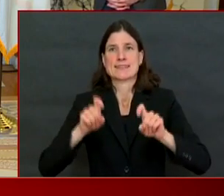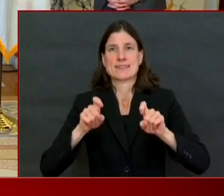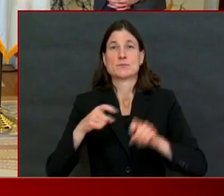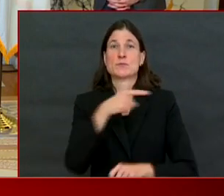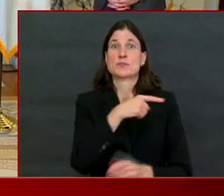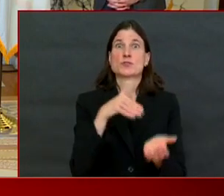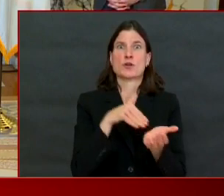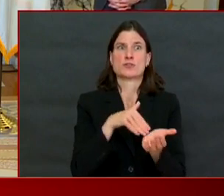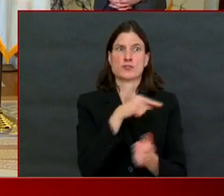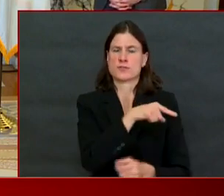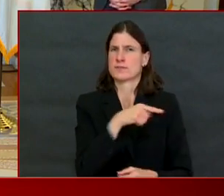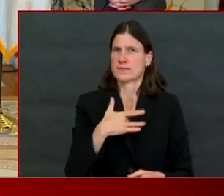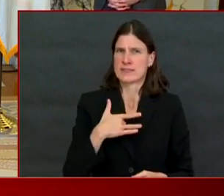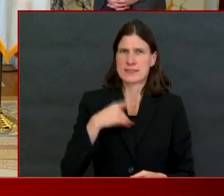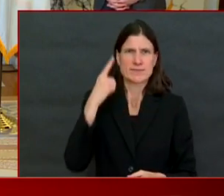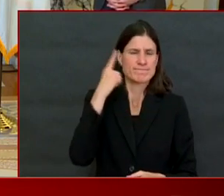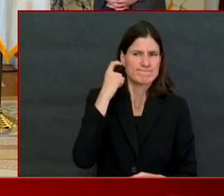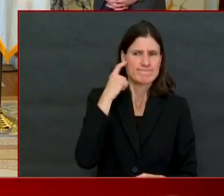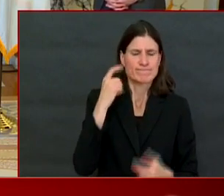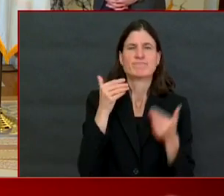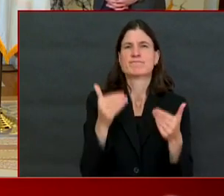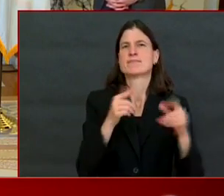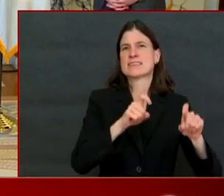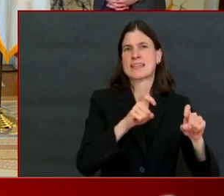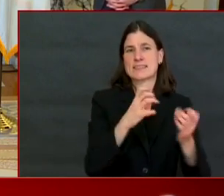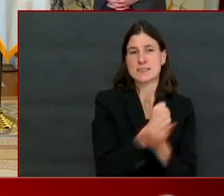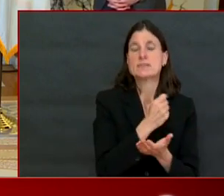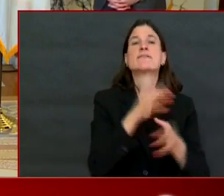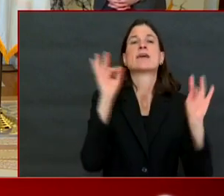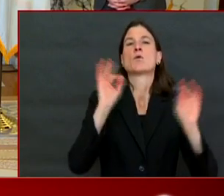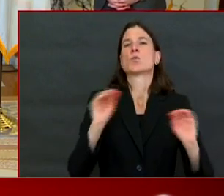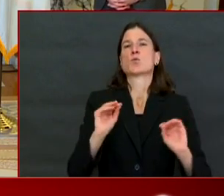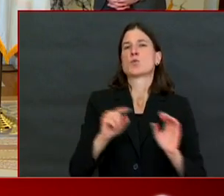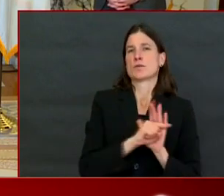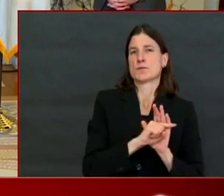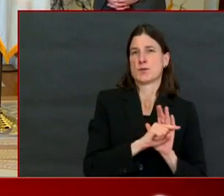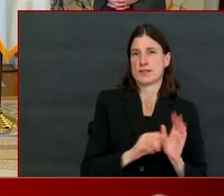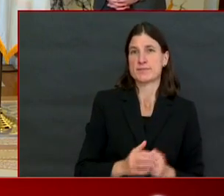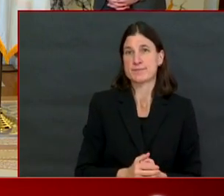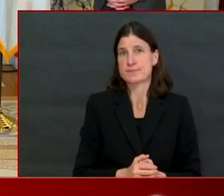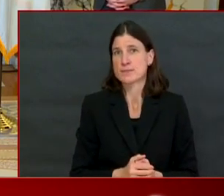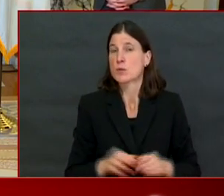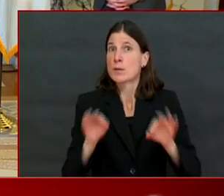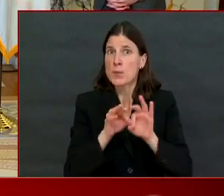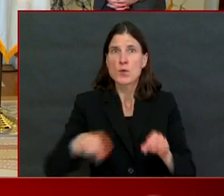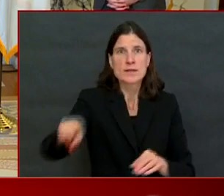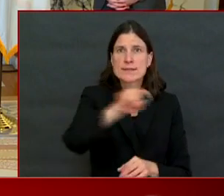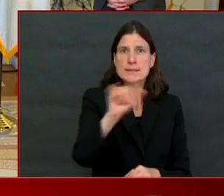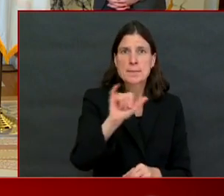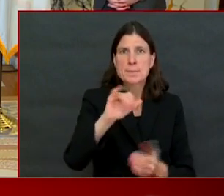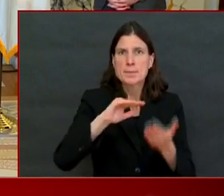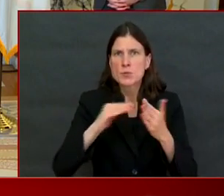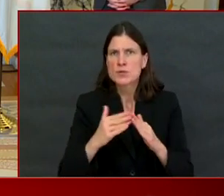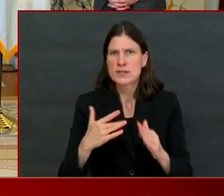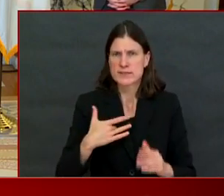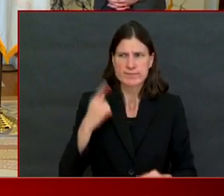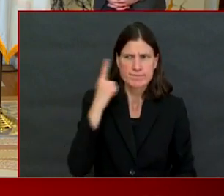that we're screening for symptoms, and doing the important work that we're asking everyone throughout the state to be able to